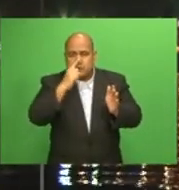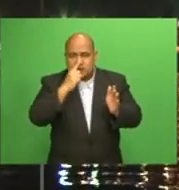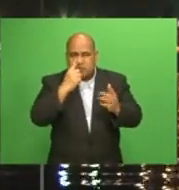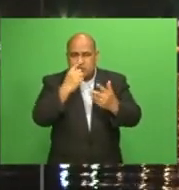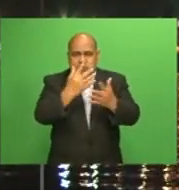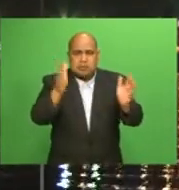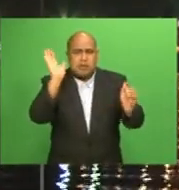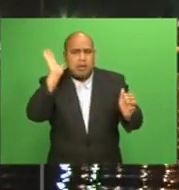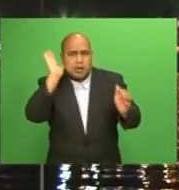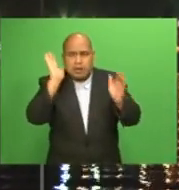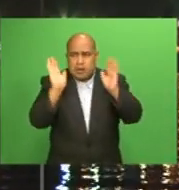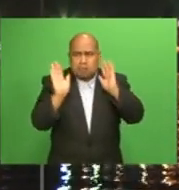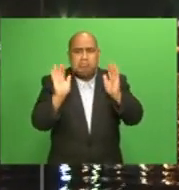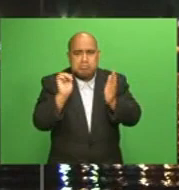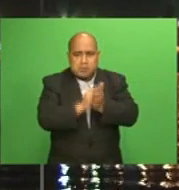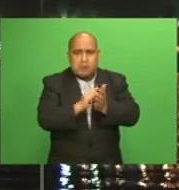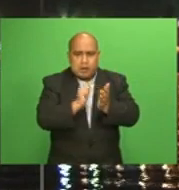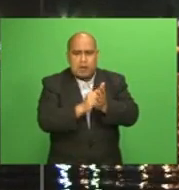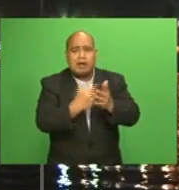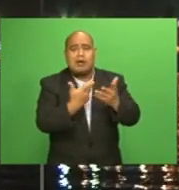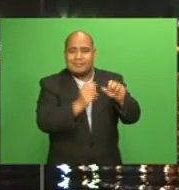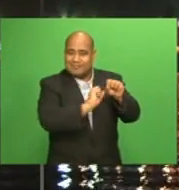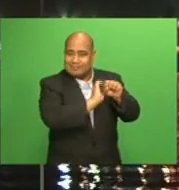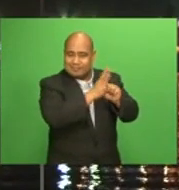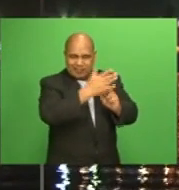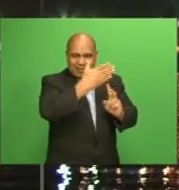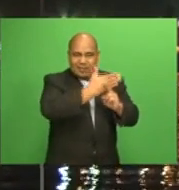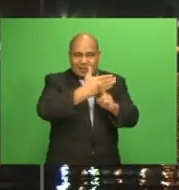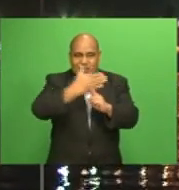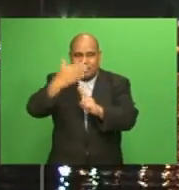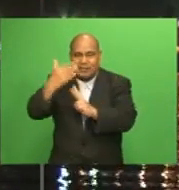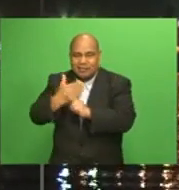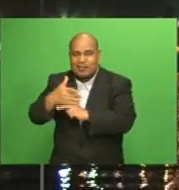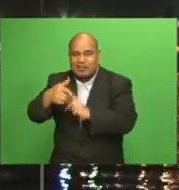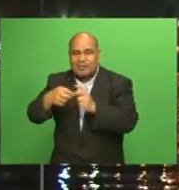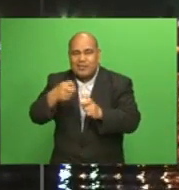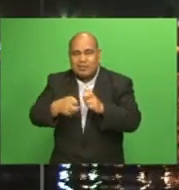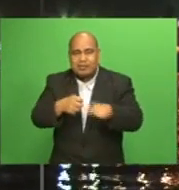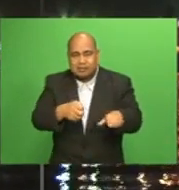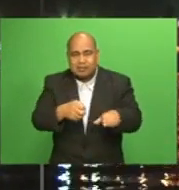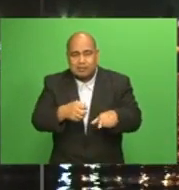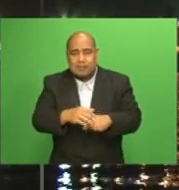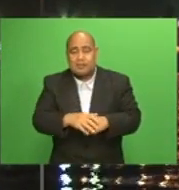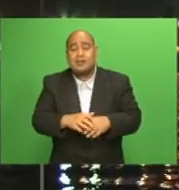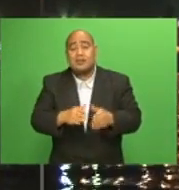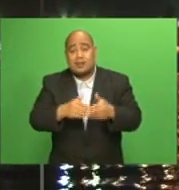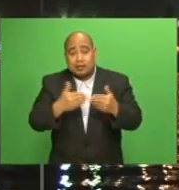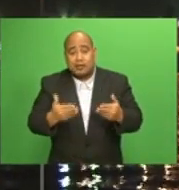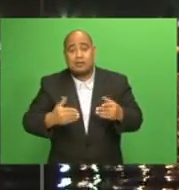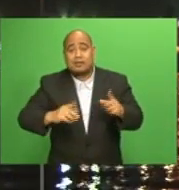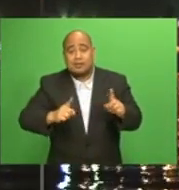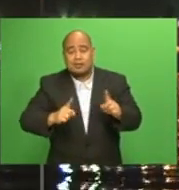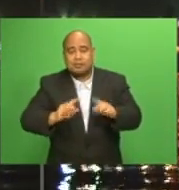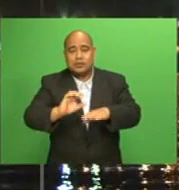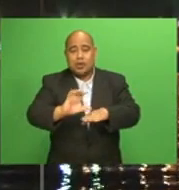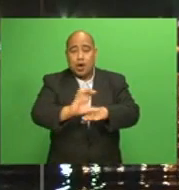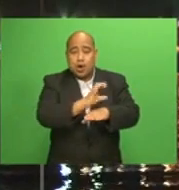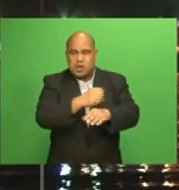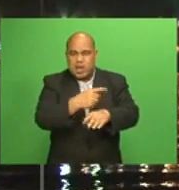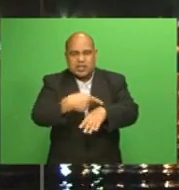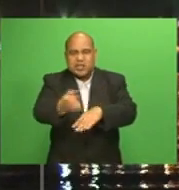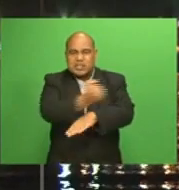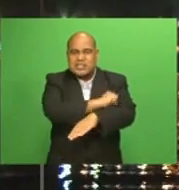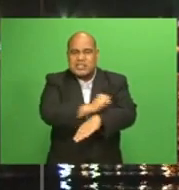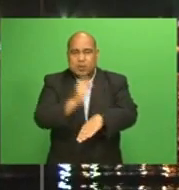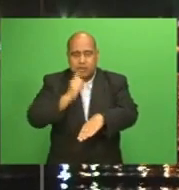restrictions have been praised by the Prime Minister Vorengem Bainimarama. Speaking during the coastal protection works at Namoli village, Bainimarama